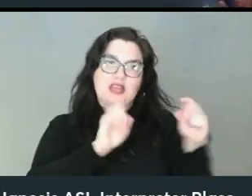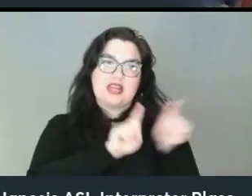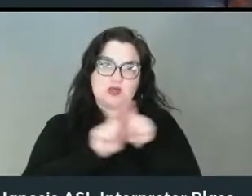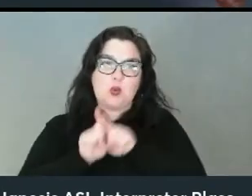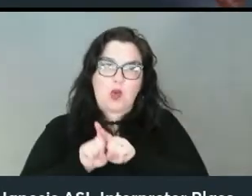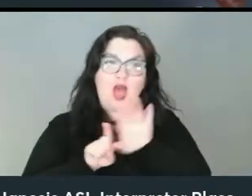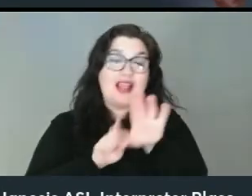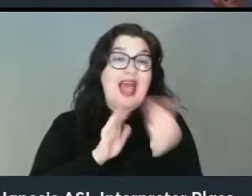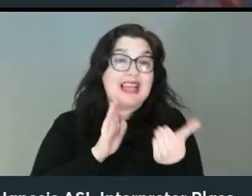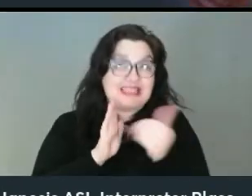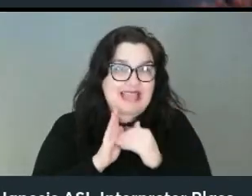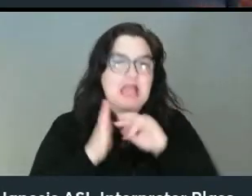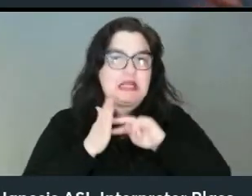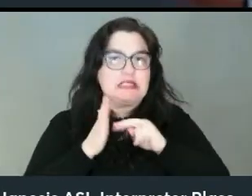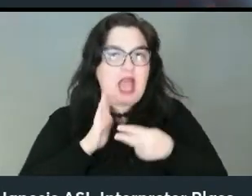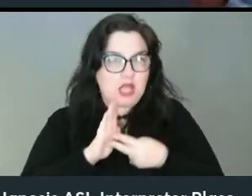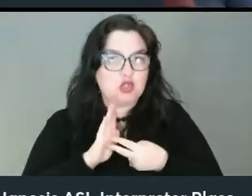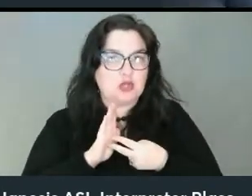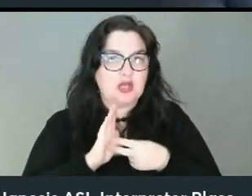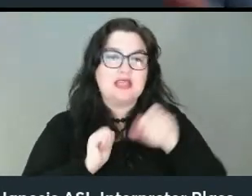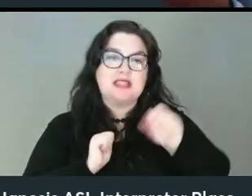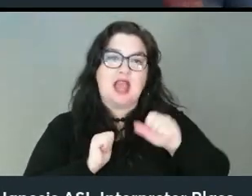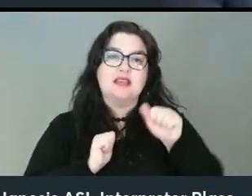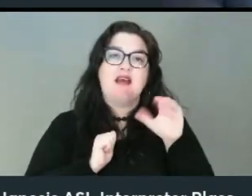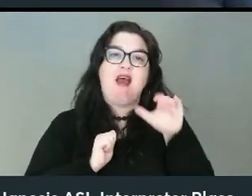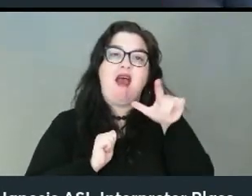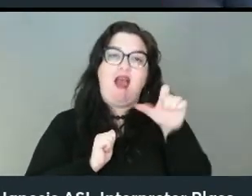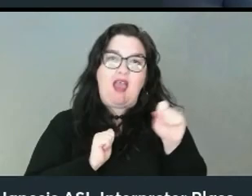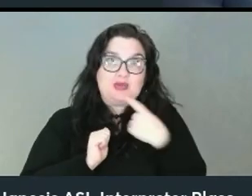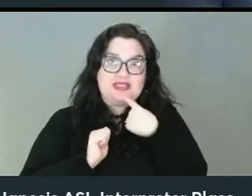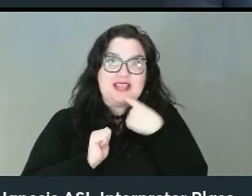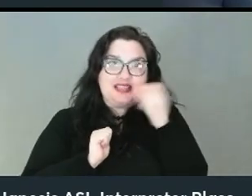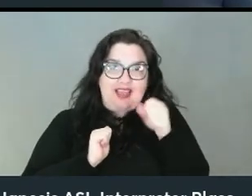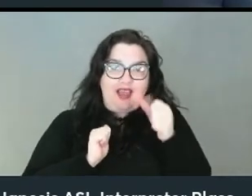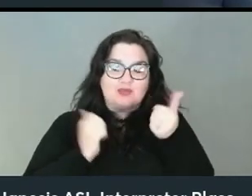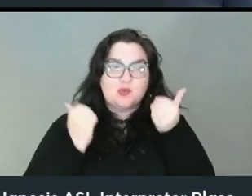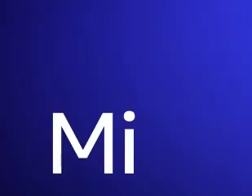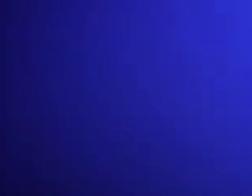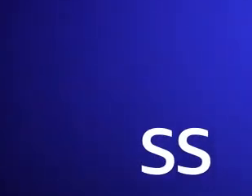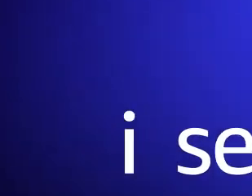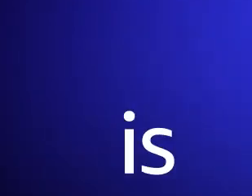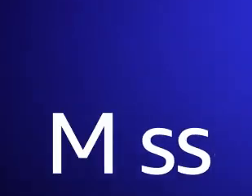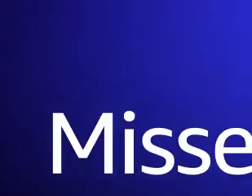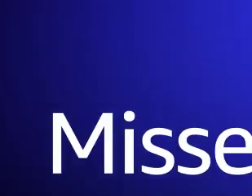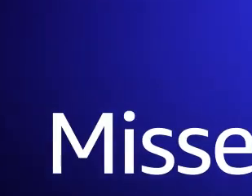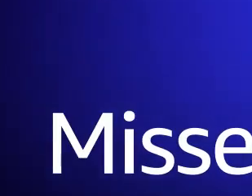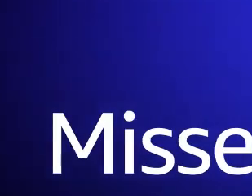intentional. This is what the ACLs say. So they had the ability to read that as well.